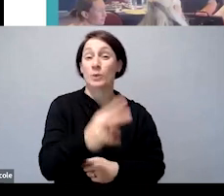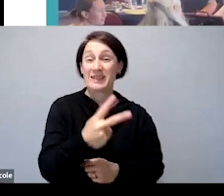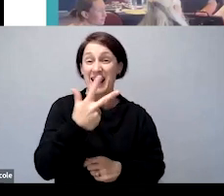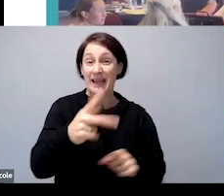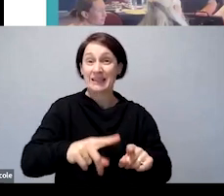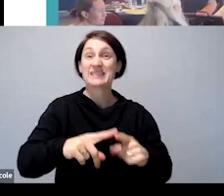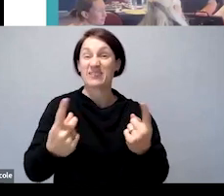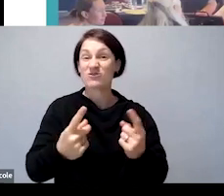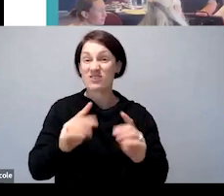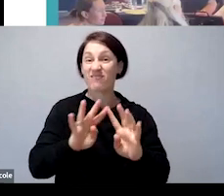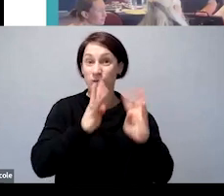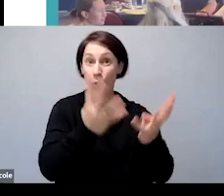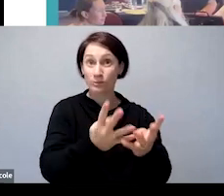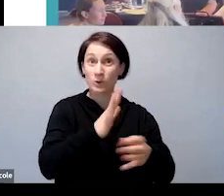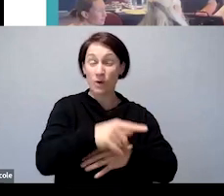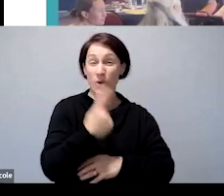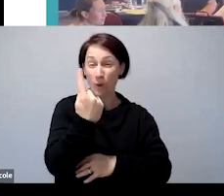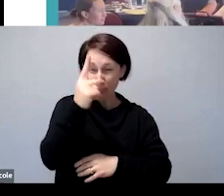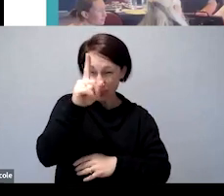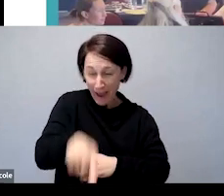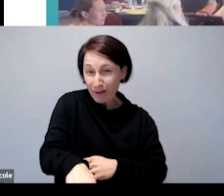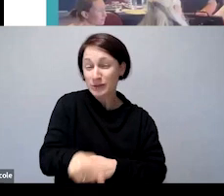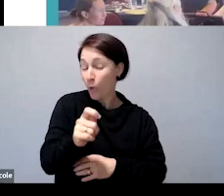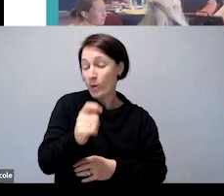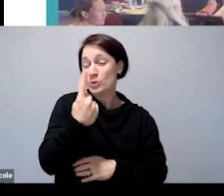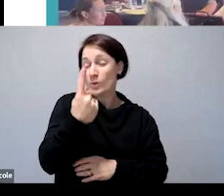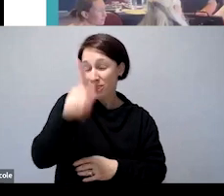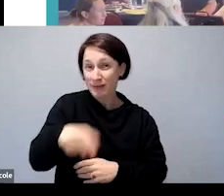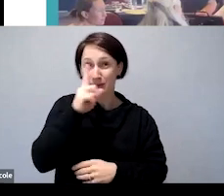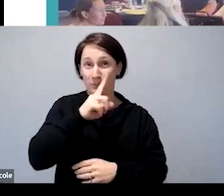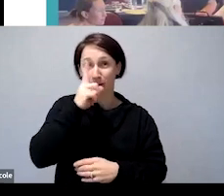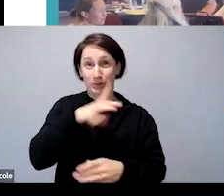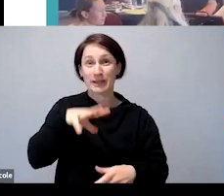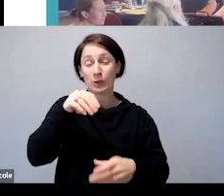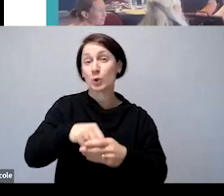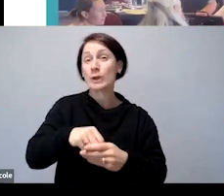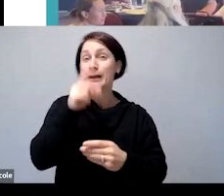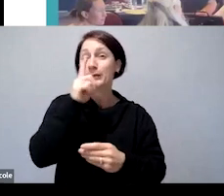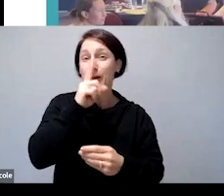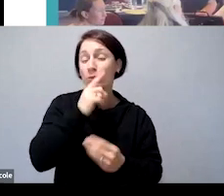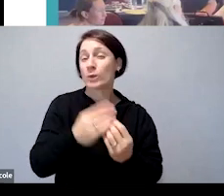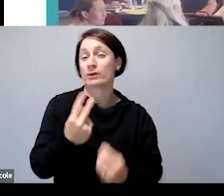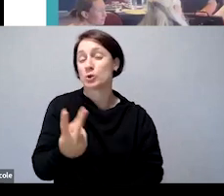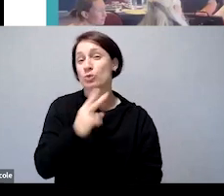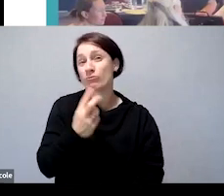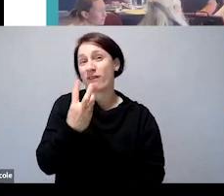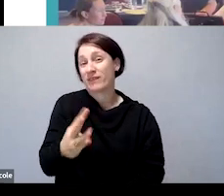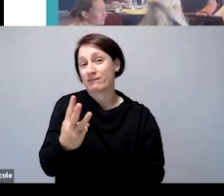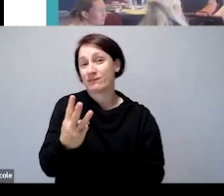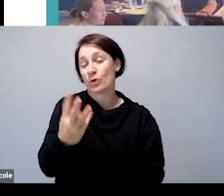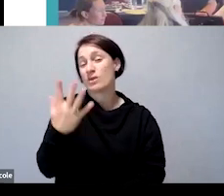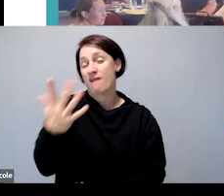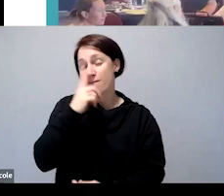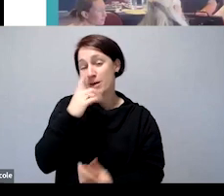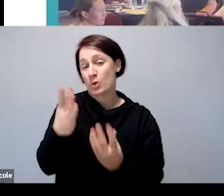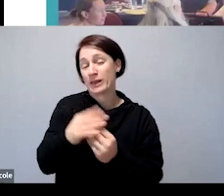nearly 1,000 participants with 235 people with disability, overrepresentation, which is what we aim for, of people